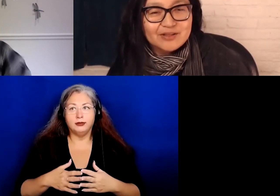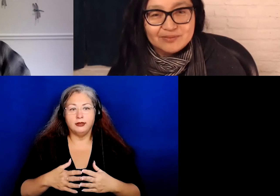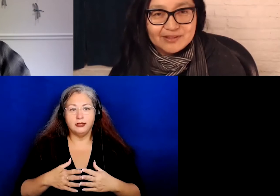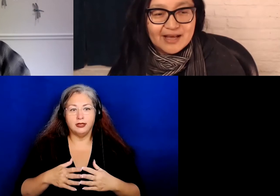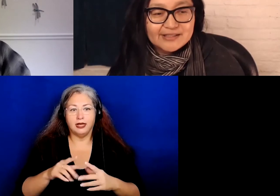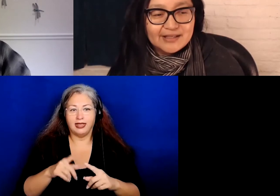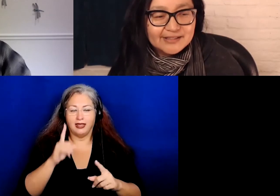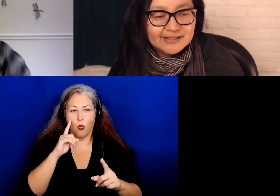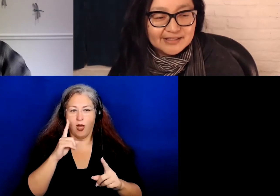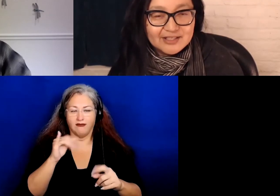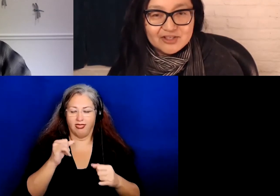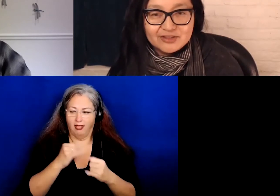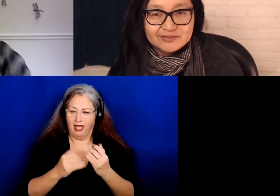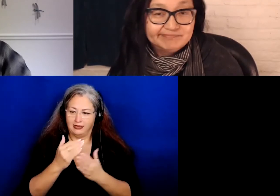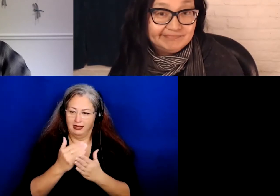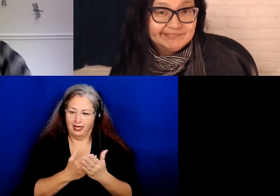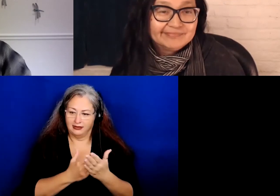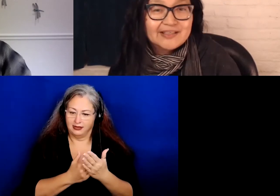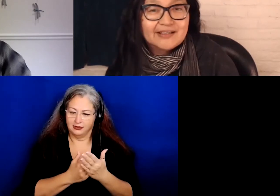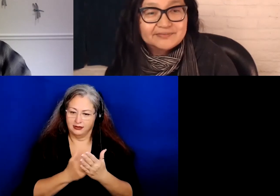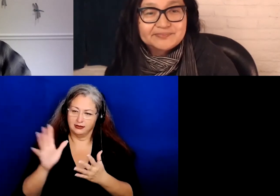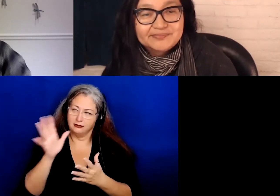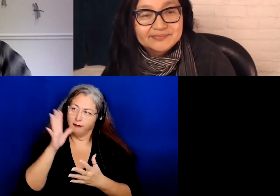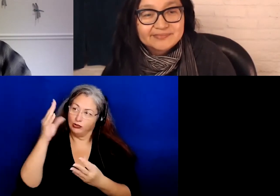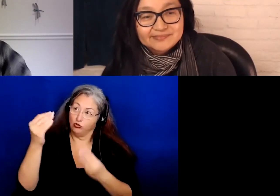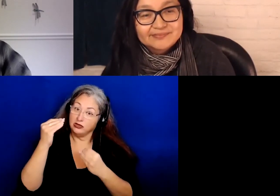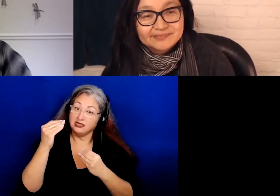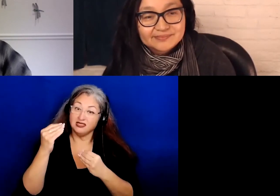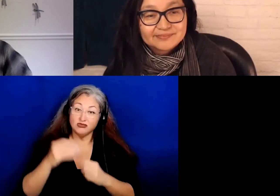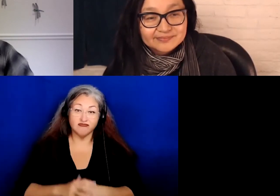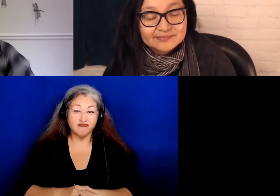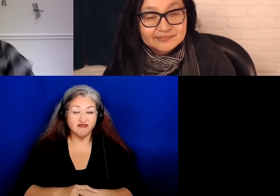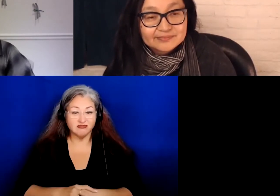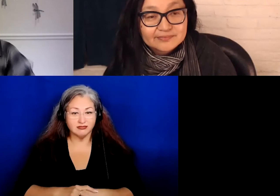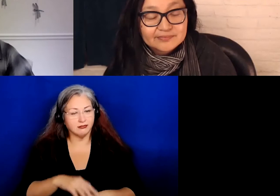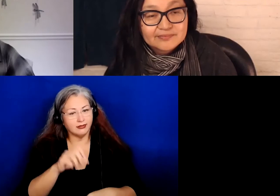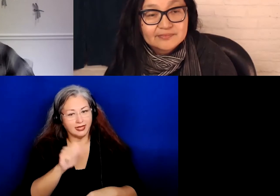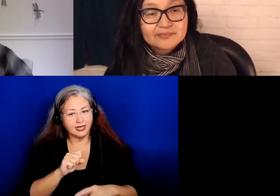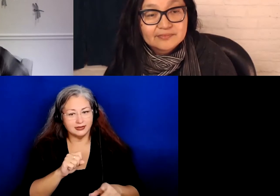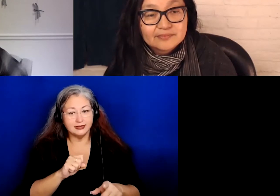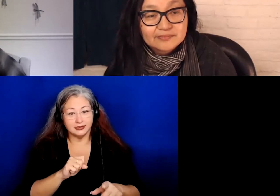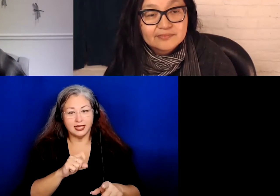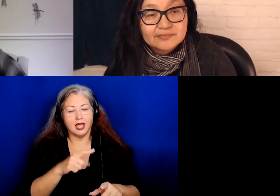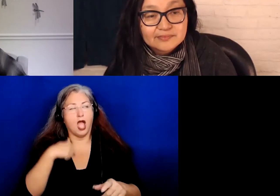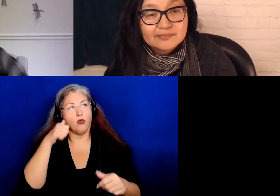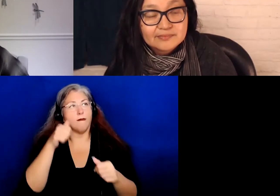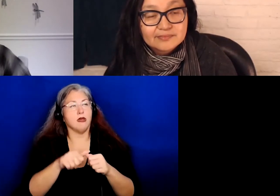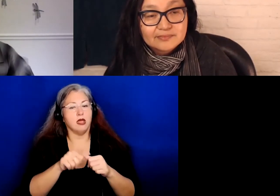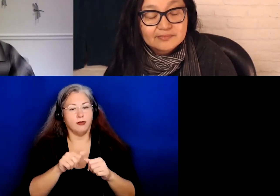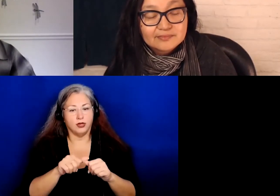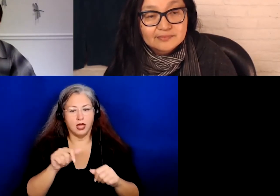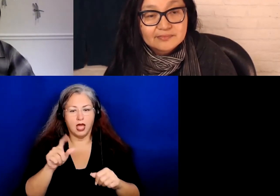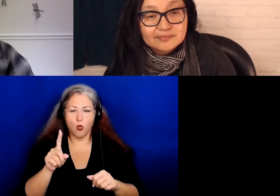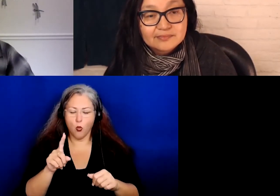I think that's one of the last lessons they teach you. Yeah. Yeah, that really, I mean, that reminds me,